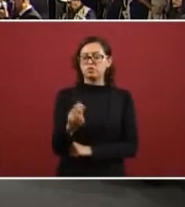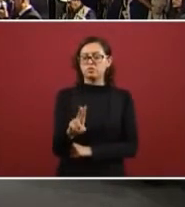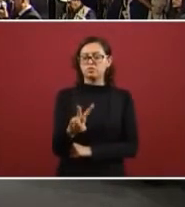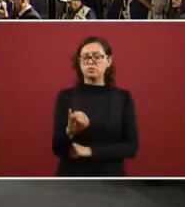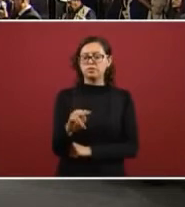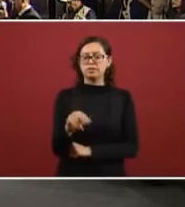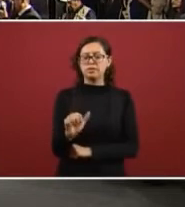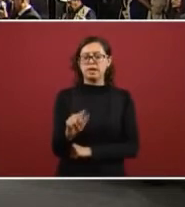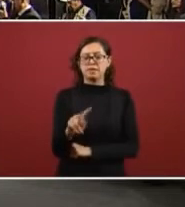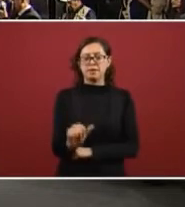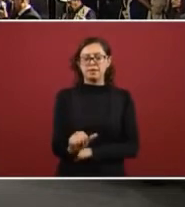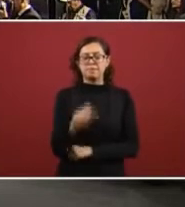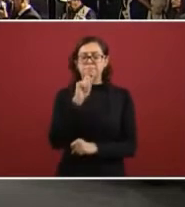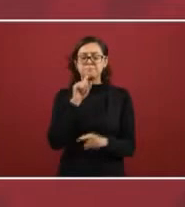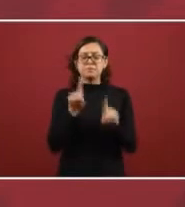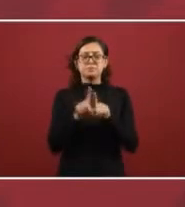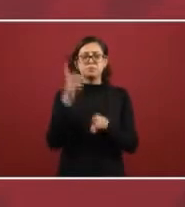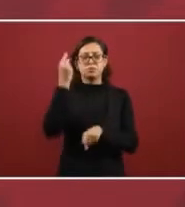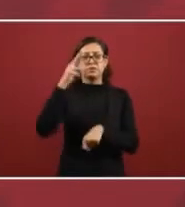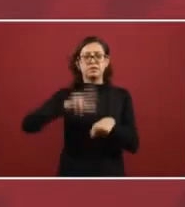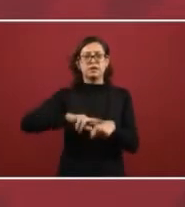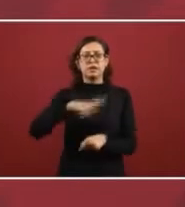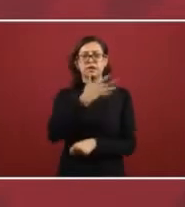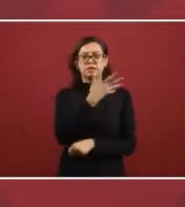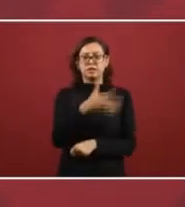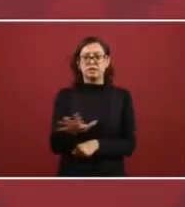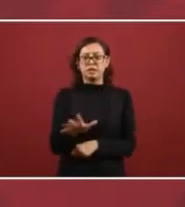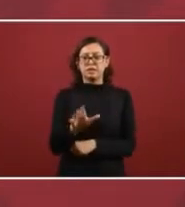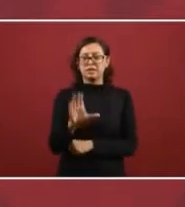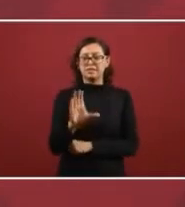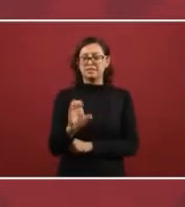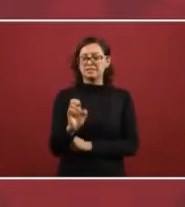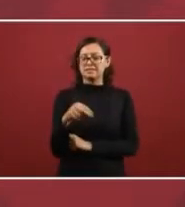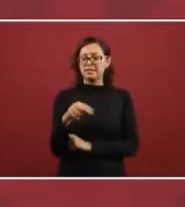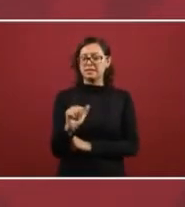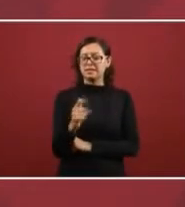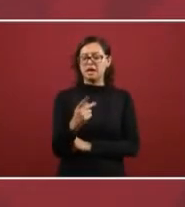Suárez Cárdenas, and the Director General